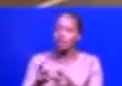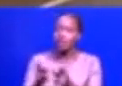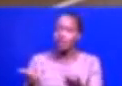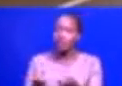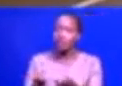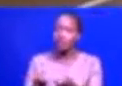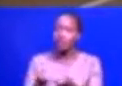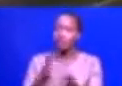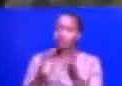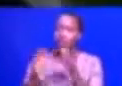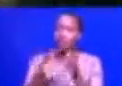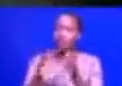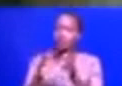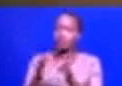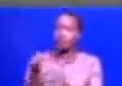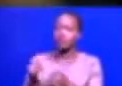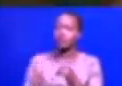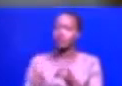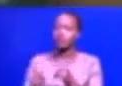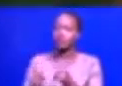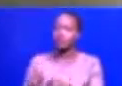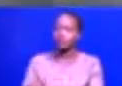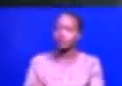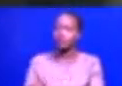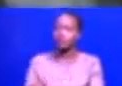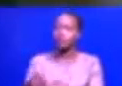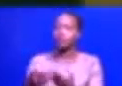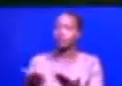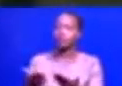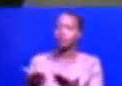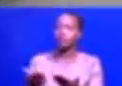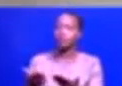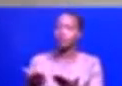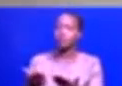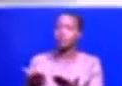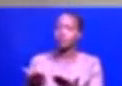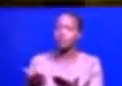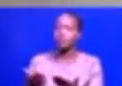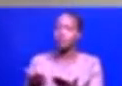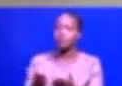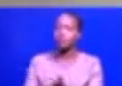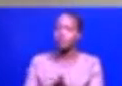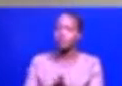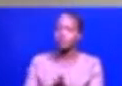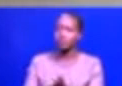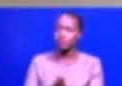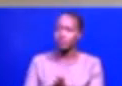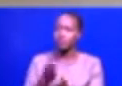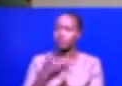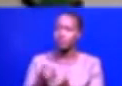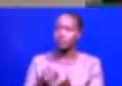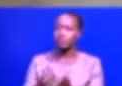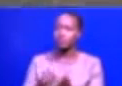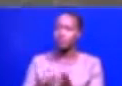we will be communicating by the end of the day today on how it goes, because... We want to leave